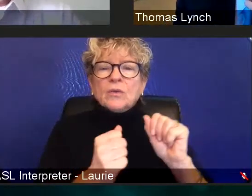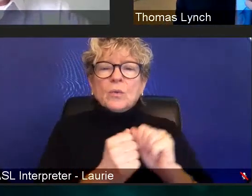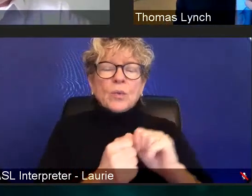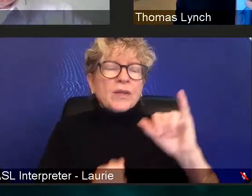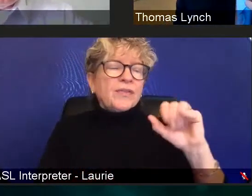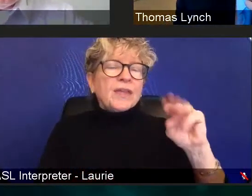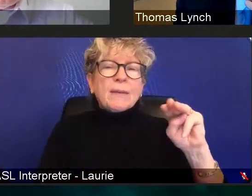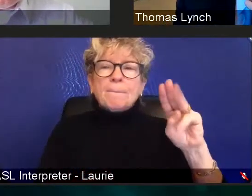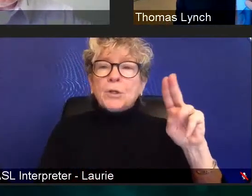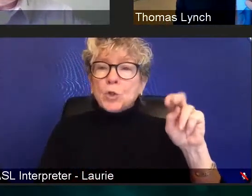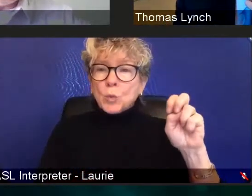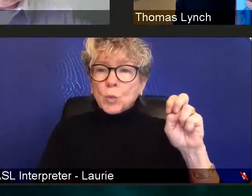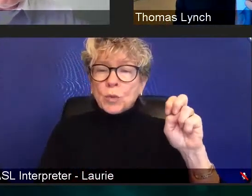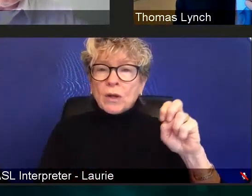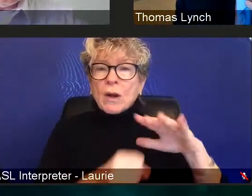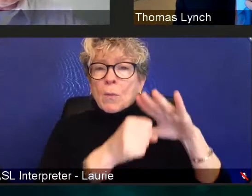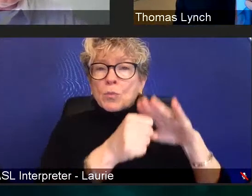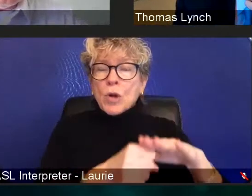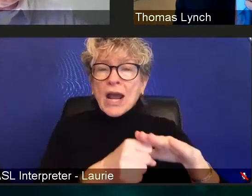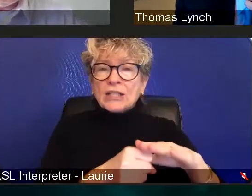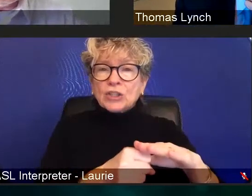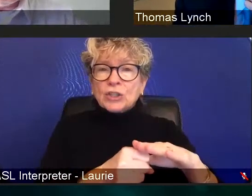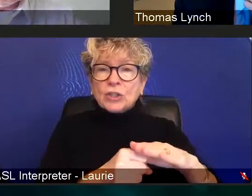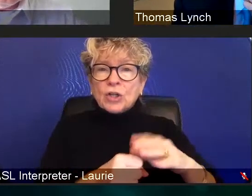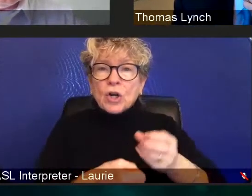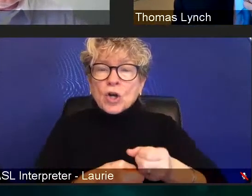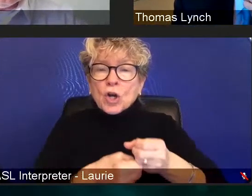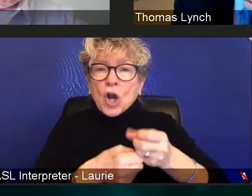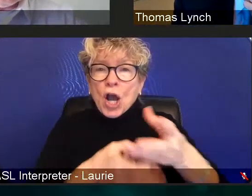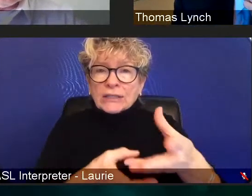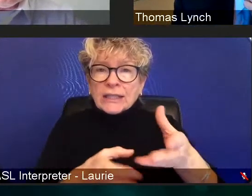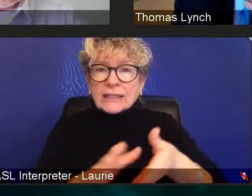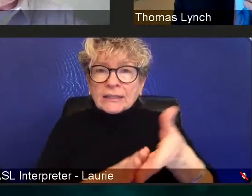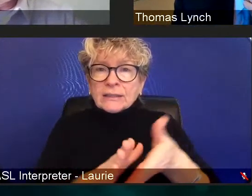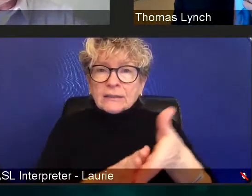pressure driving the virus into